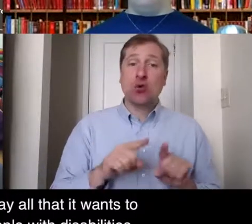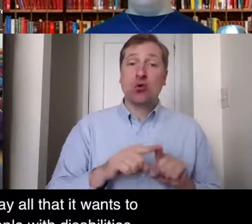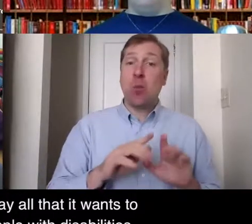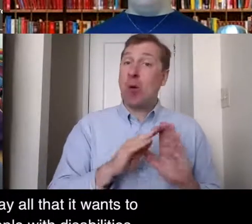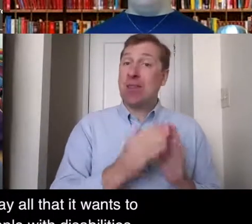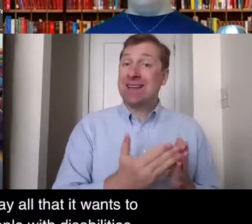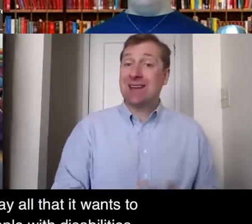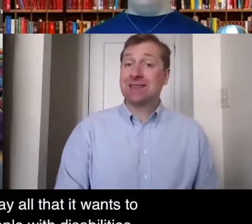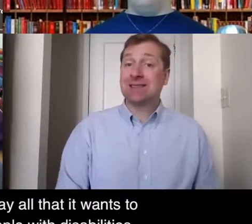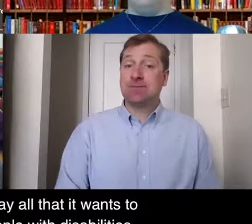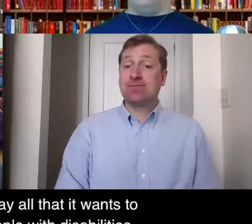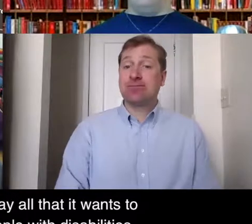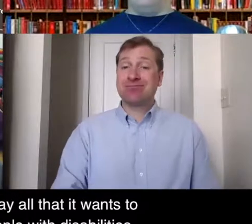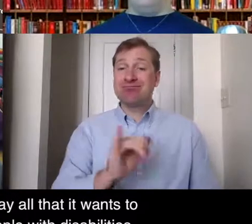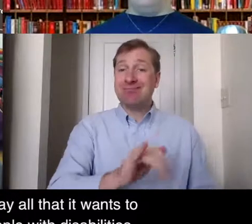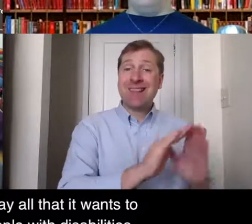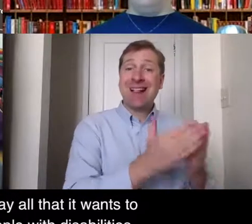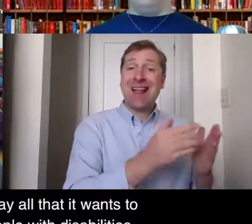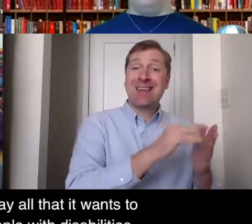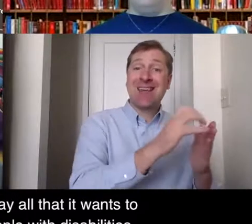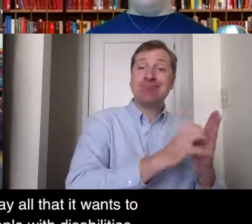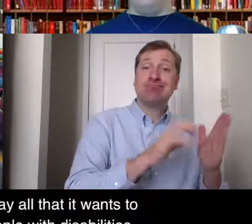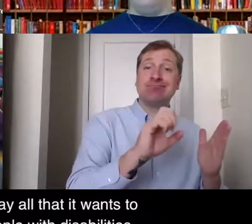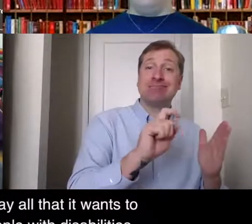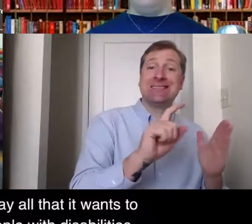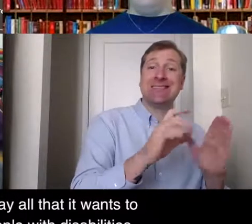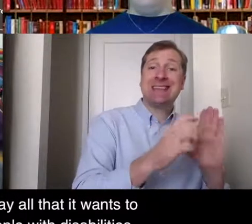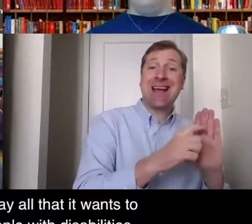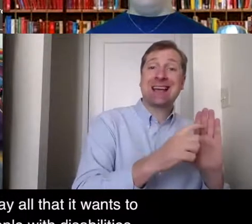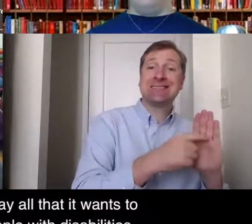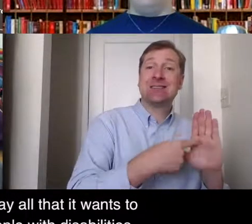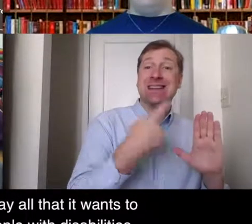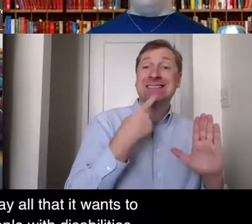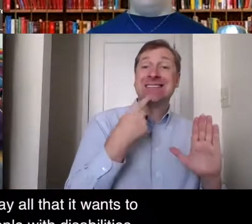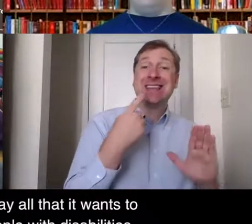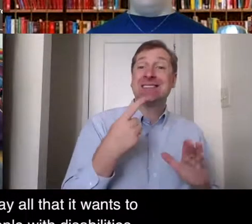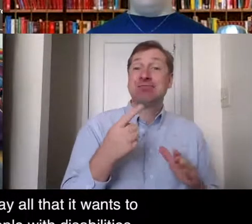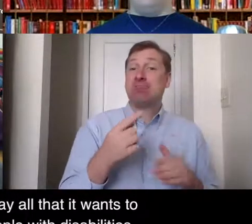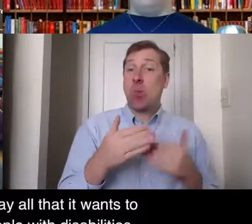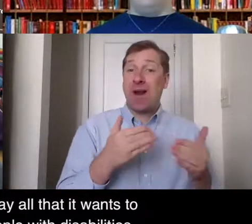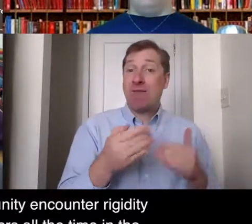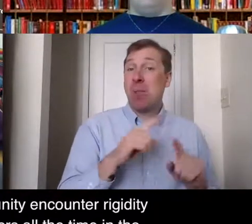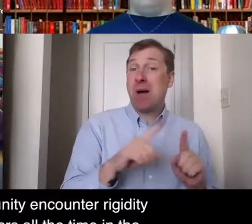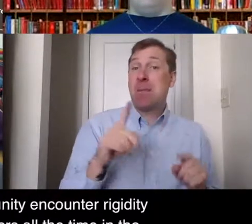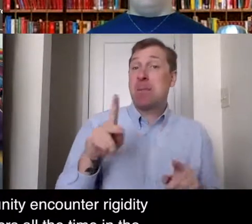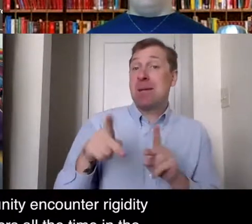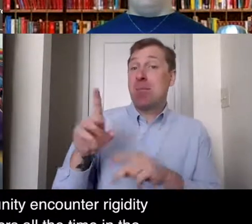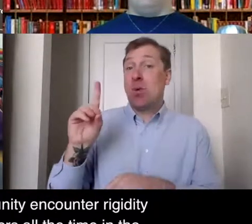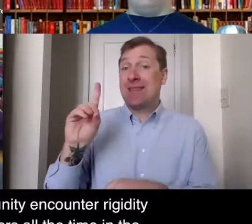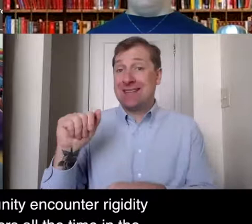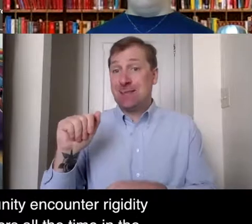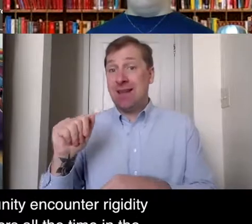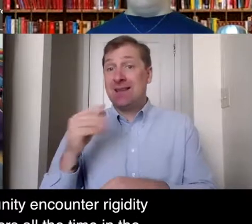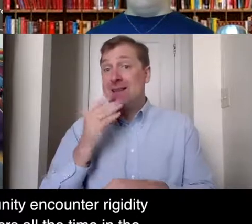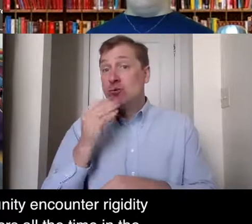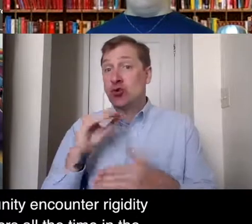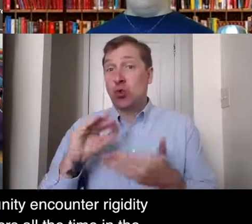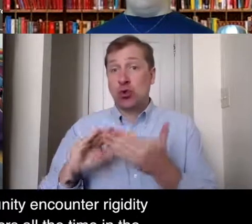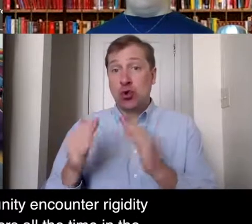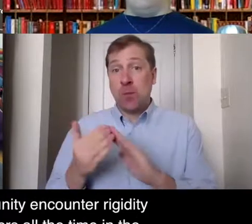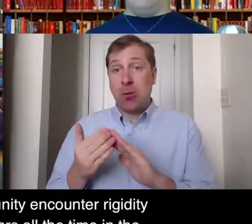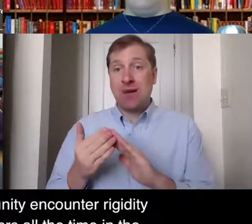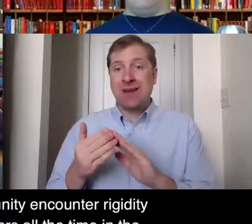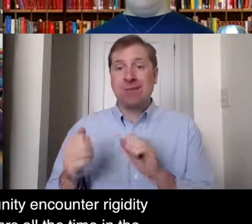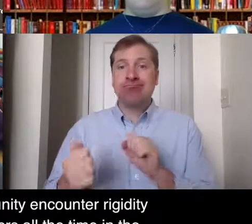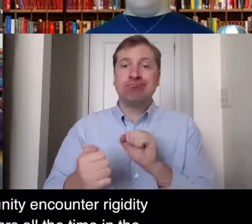text. The text can say all that it wants to say, but I think people with disabilities in the Jewish community